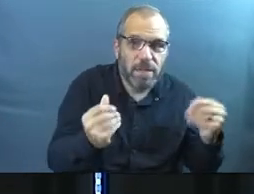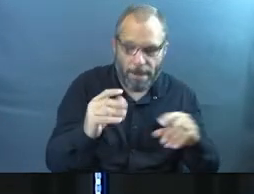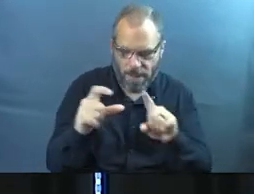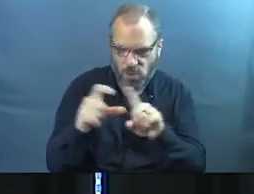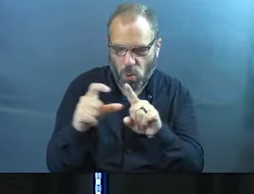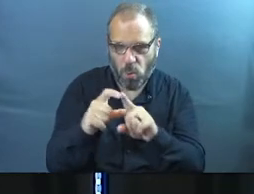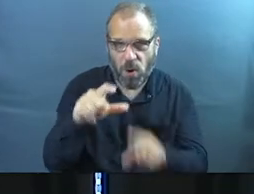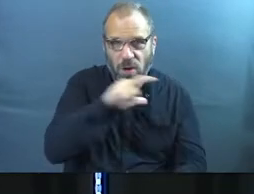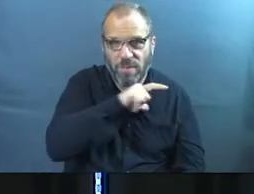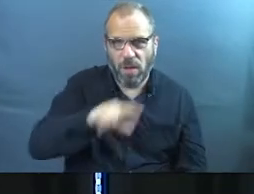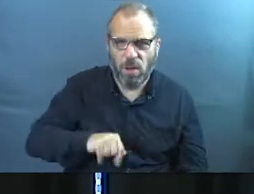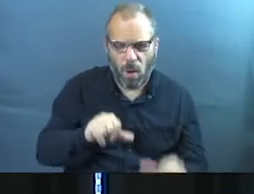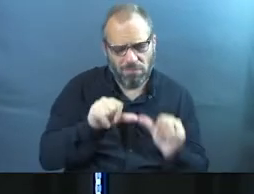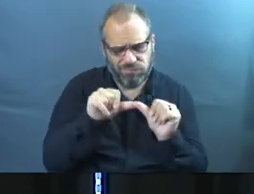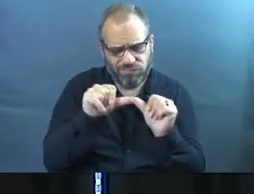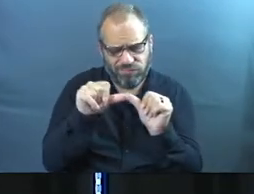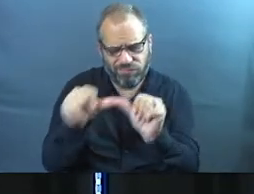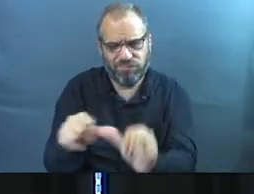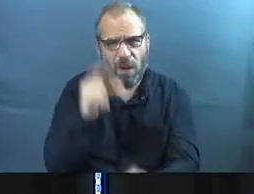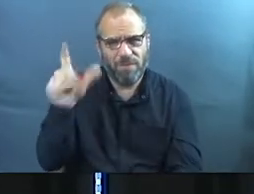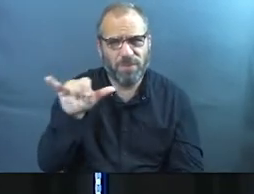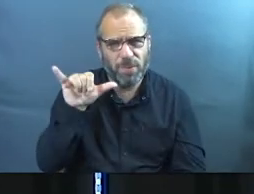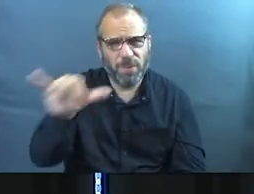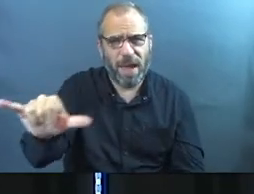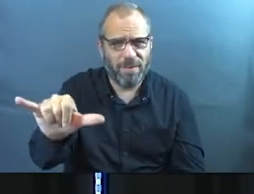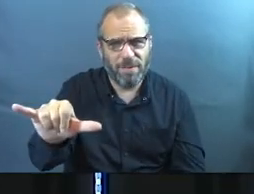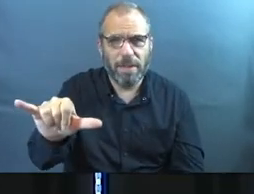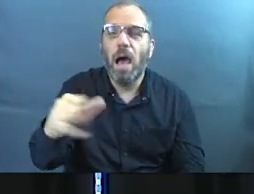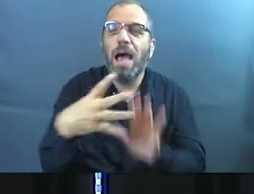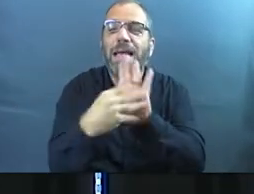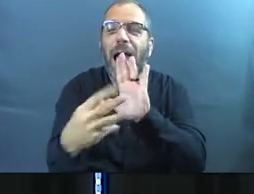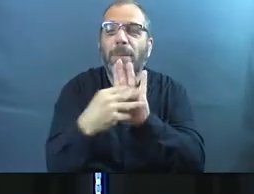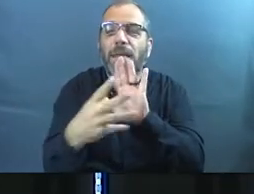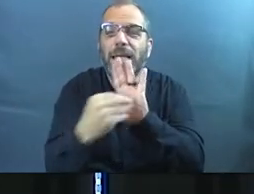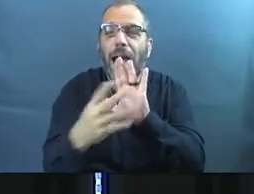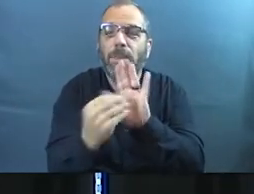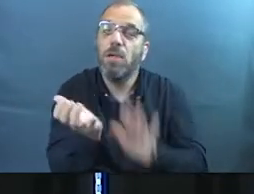the word of the Lord remains forever. Say it with me.